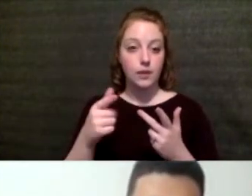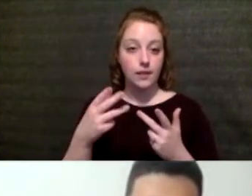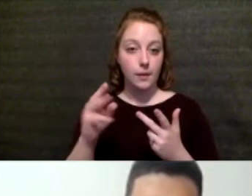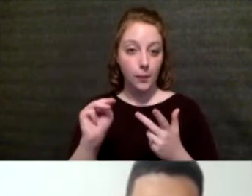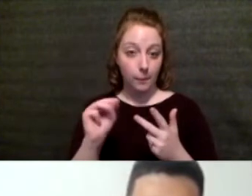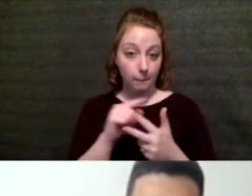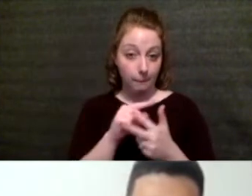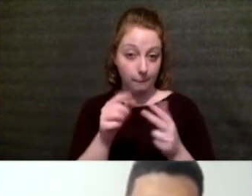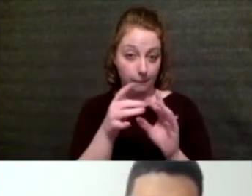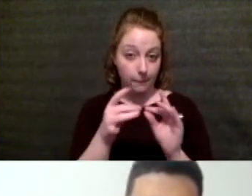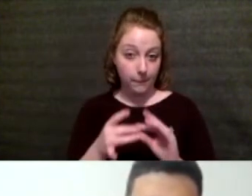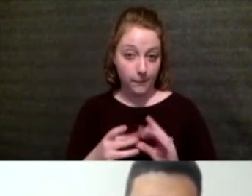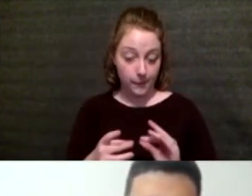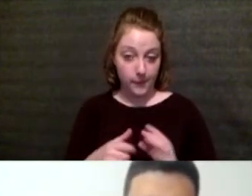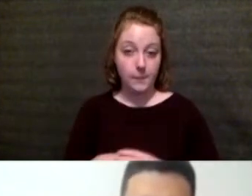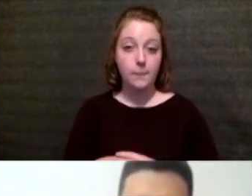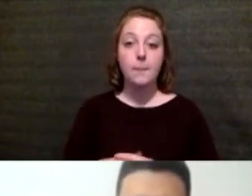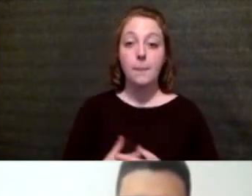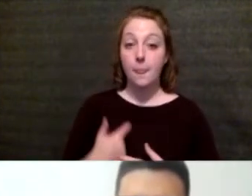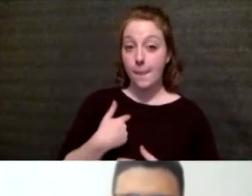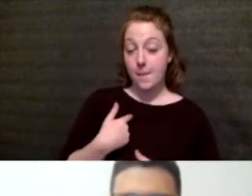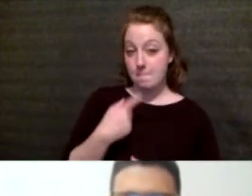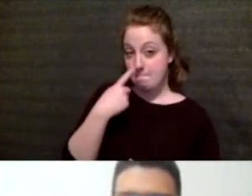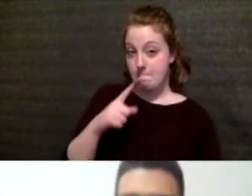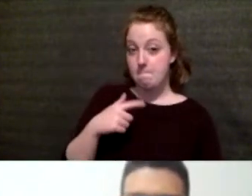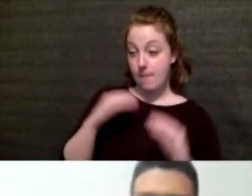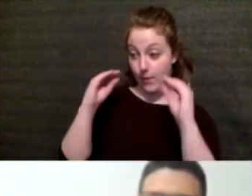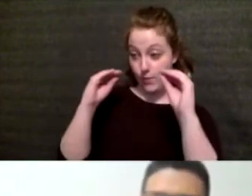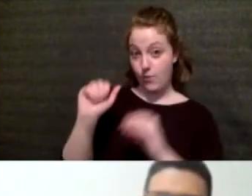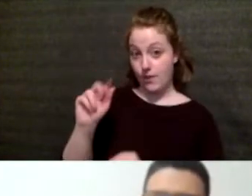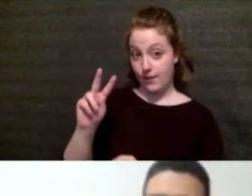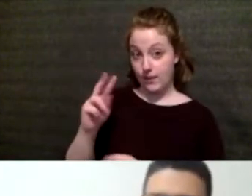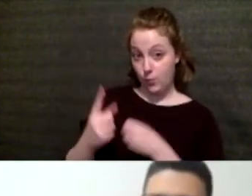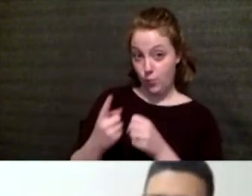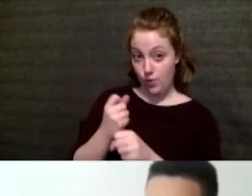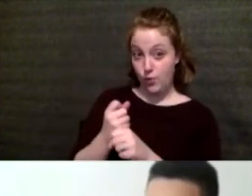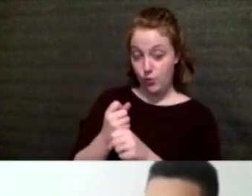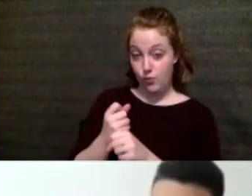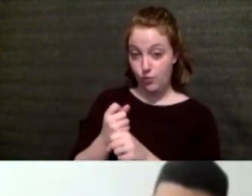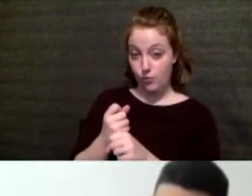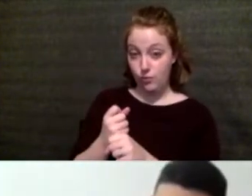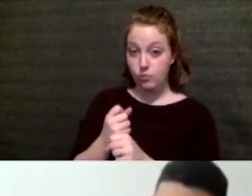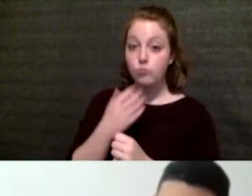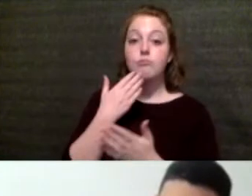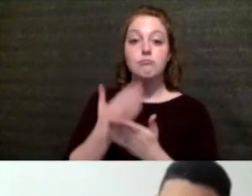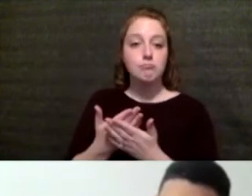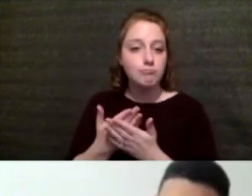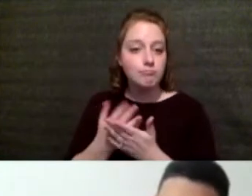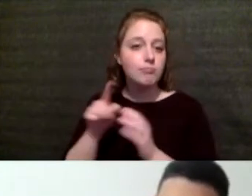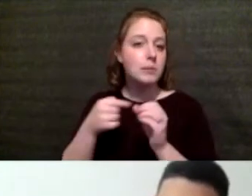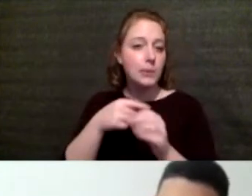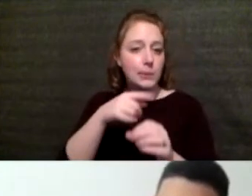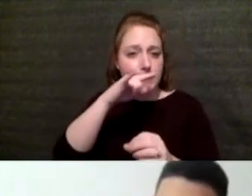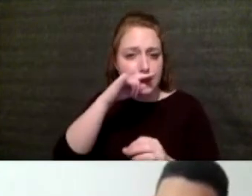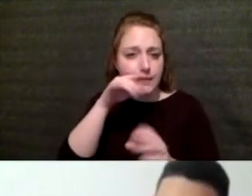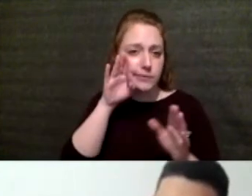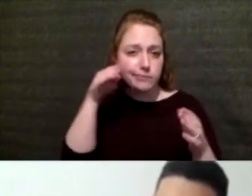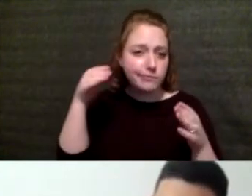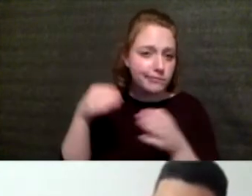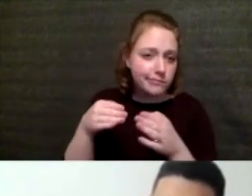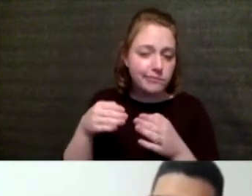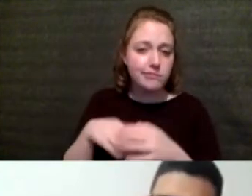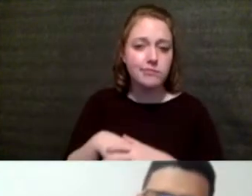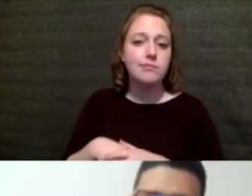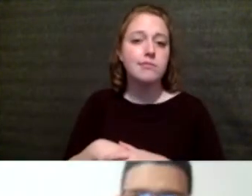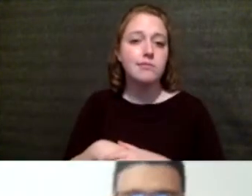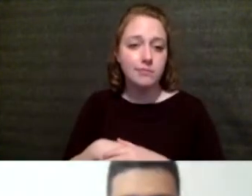I will. I actually taught at Alta Vista one year in, uh, it was good. was all about the kids and, uh, Ms. Randall is